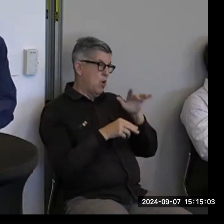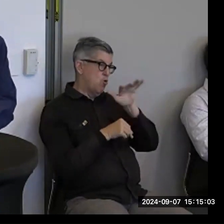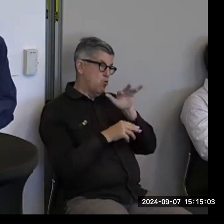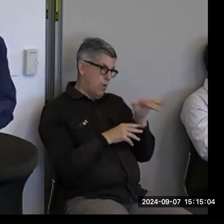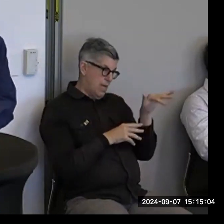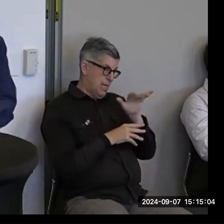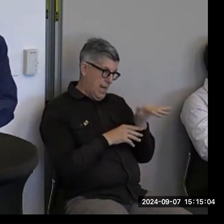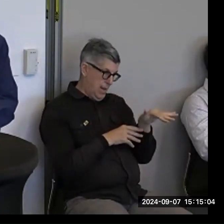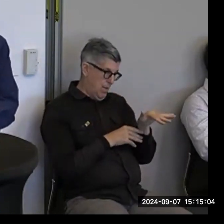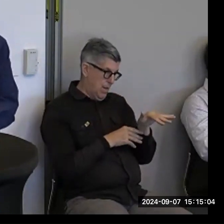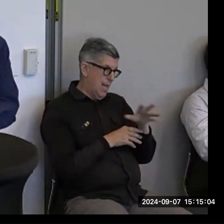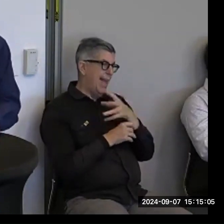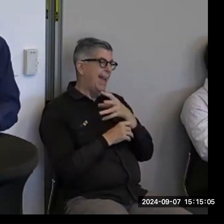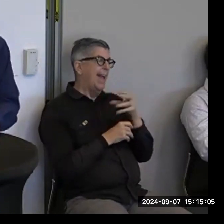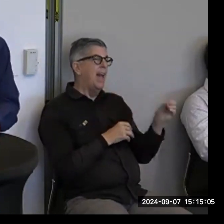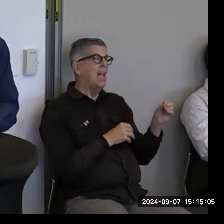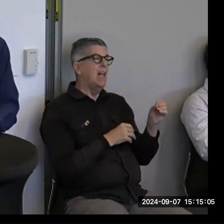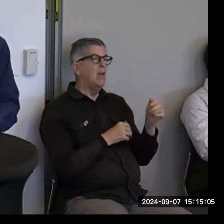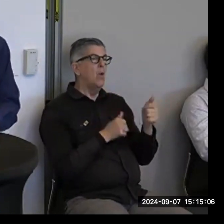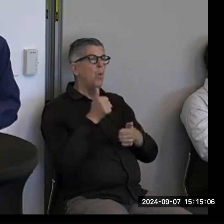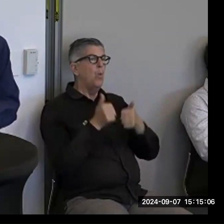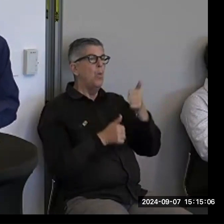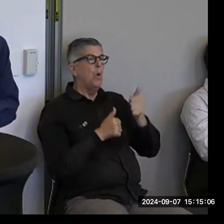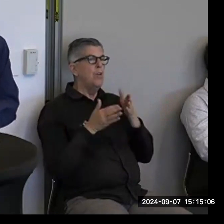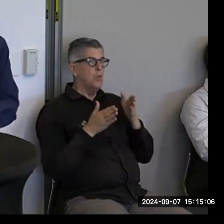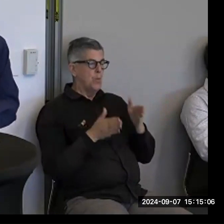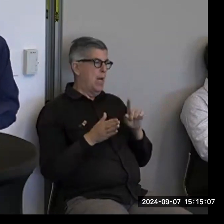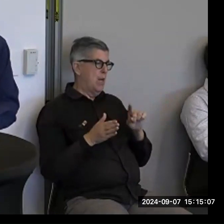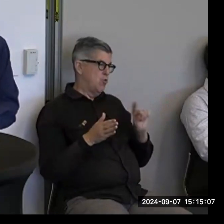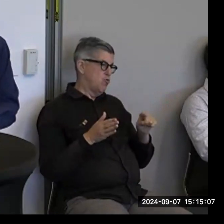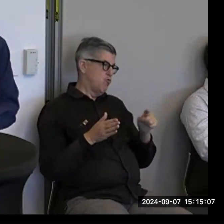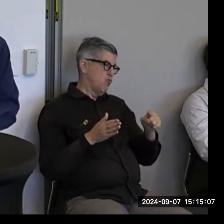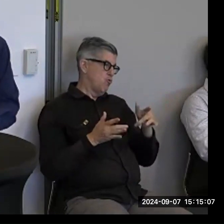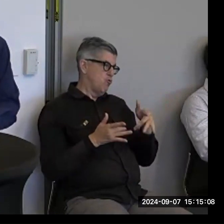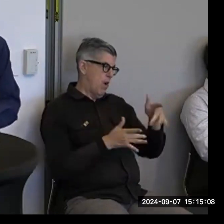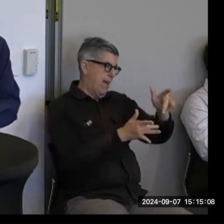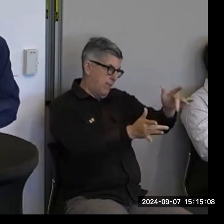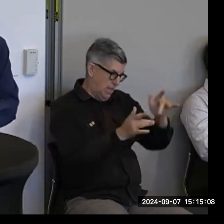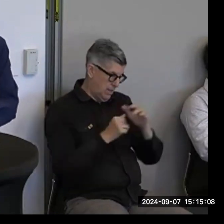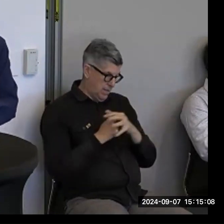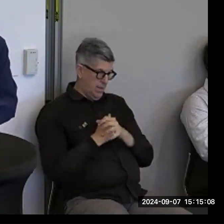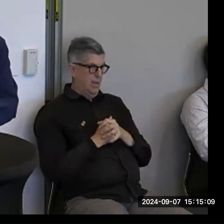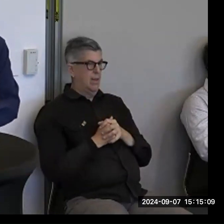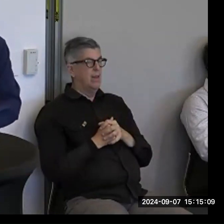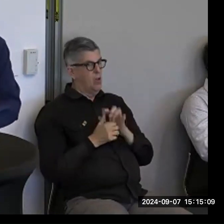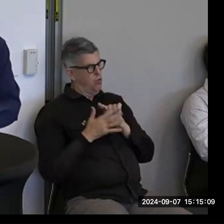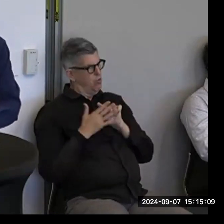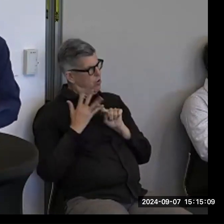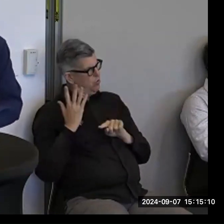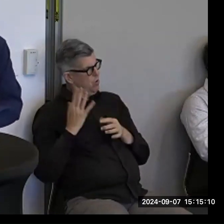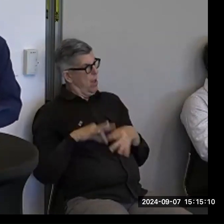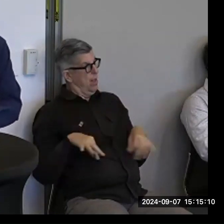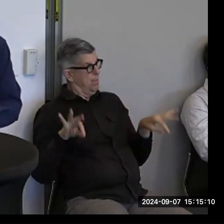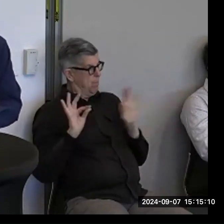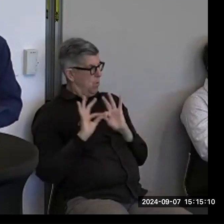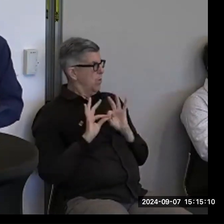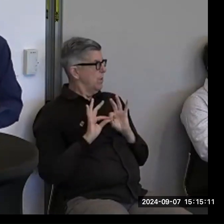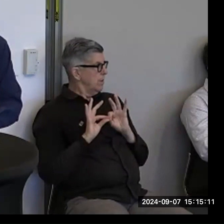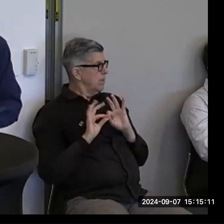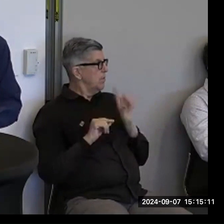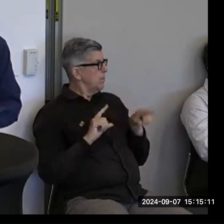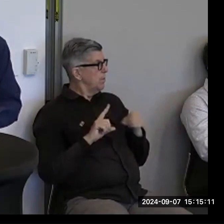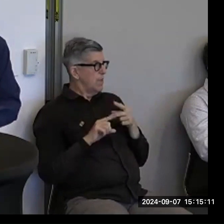the direction of travel of the street name. Those are all very important bits when you're looking at a